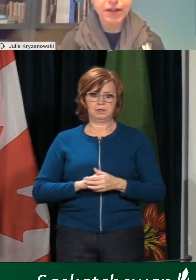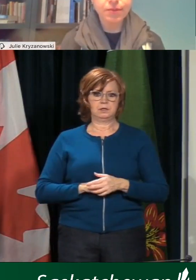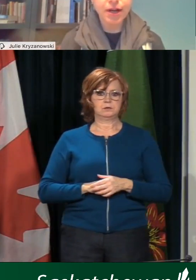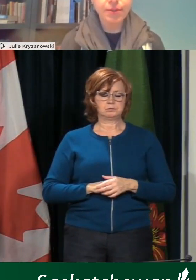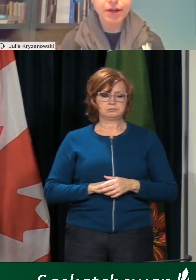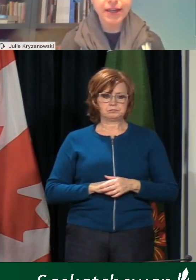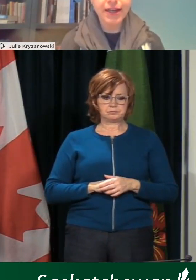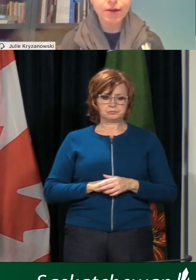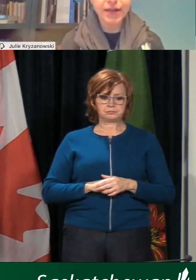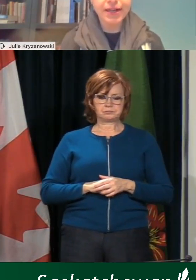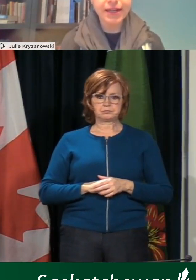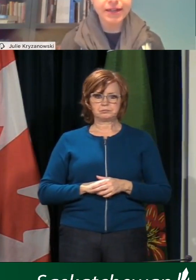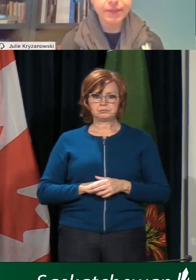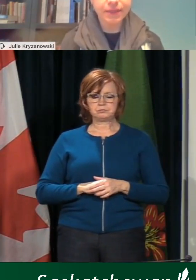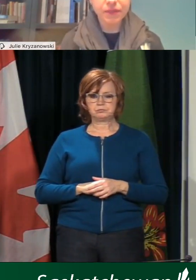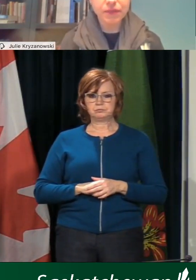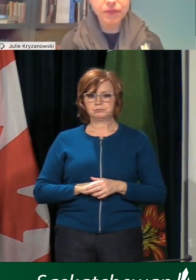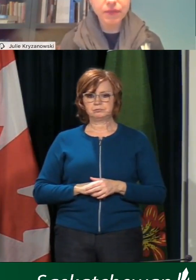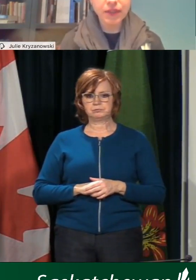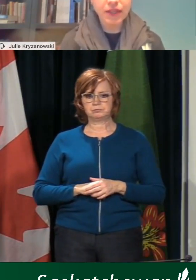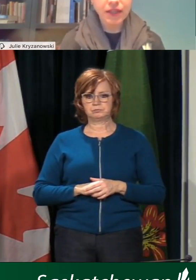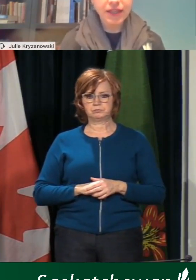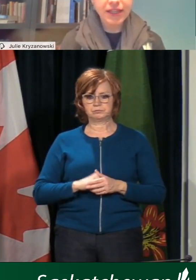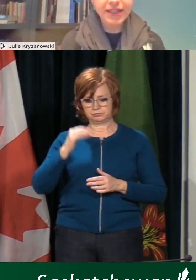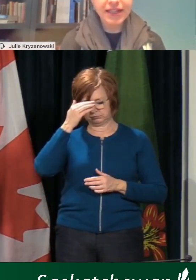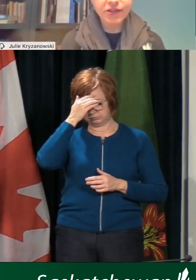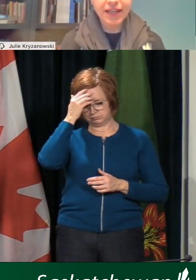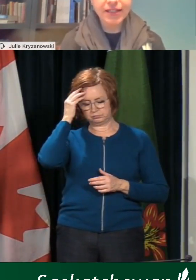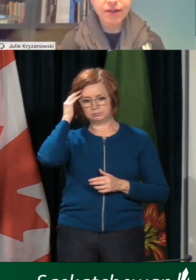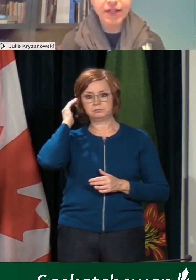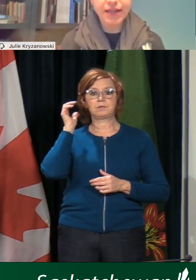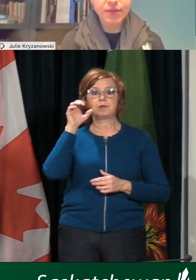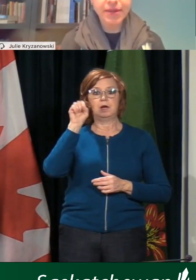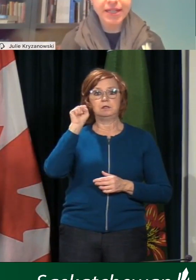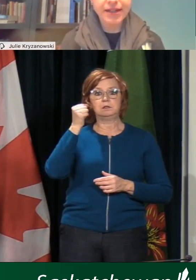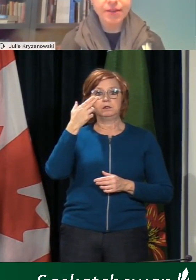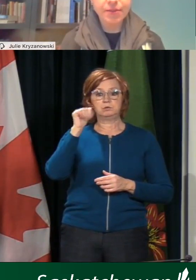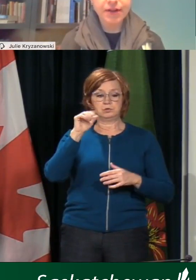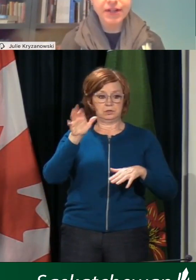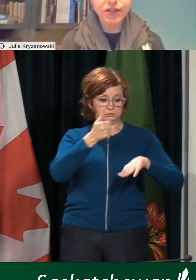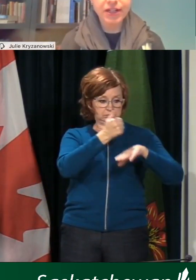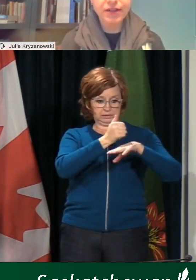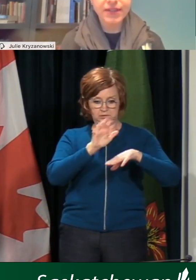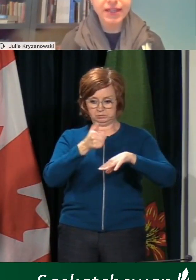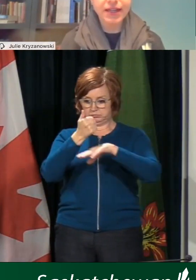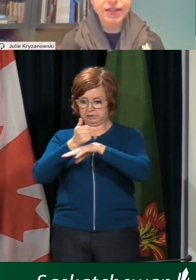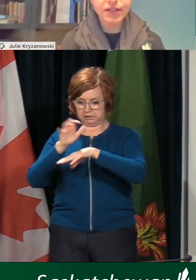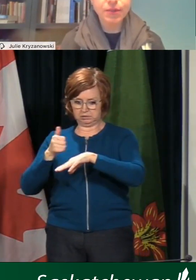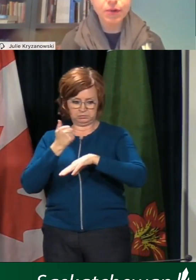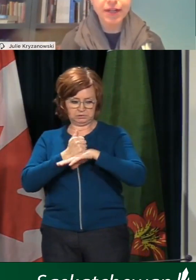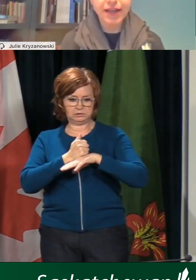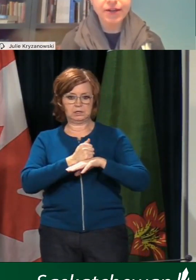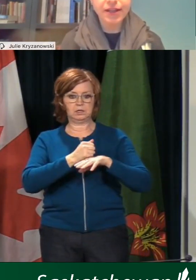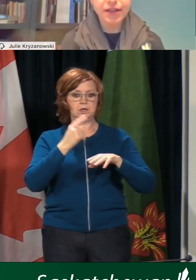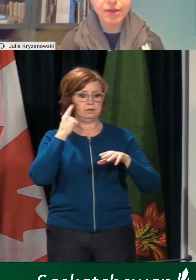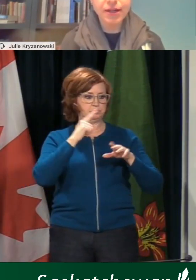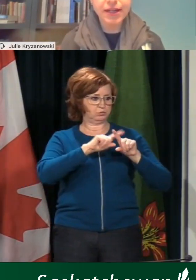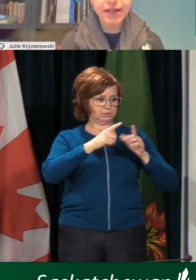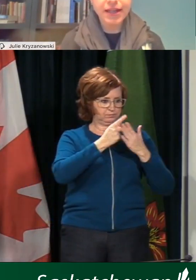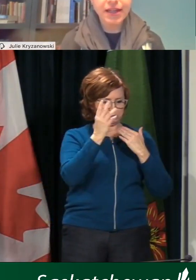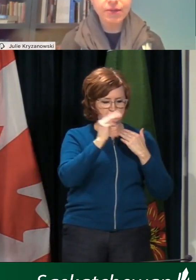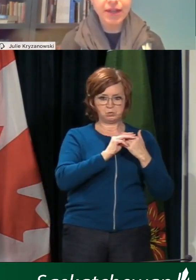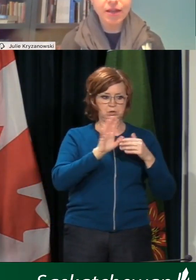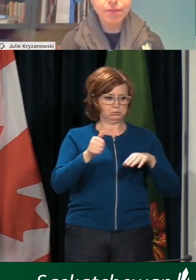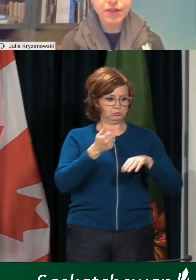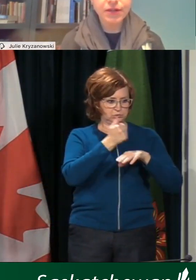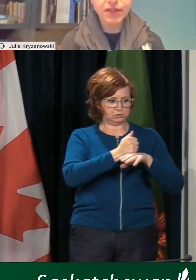for primary care when needed. The SHA has already implemented a number of initiatives to support care in the community that